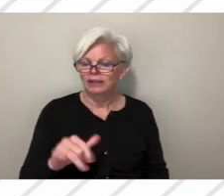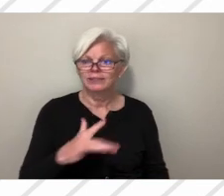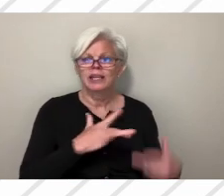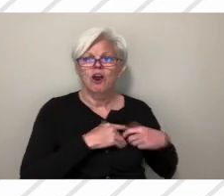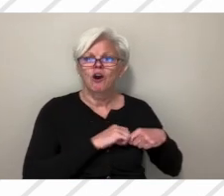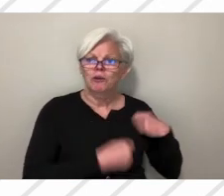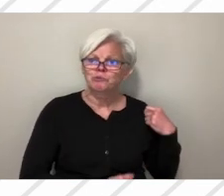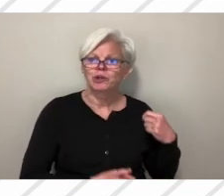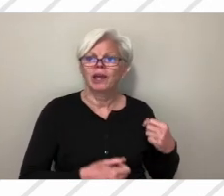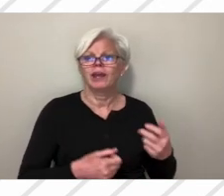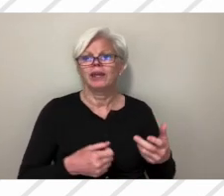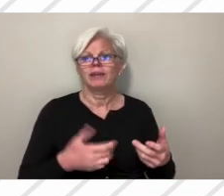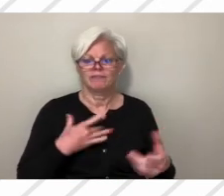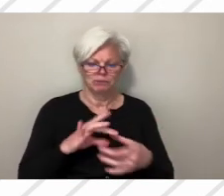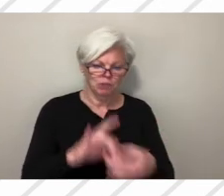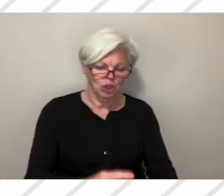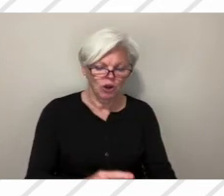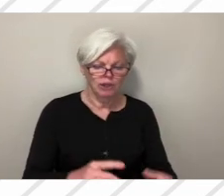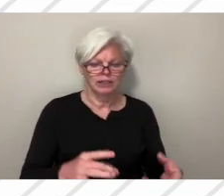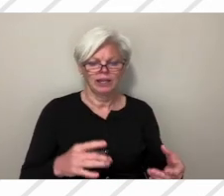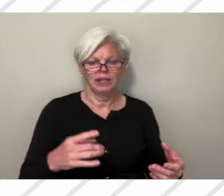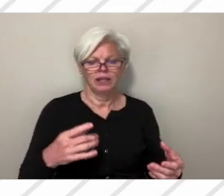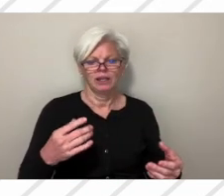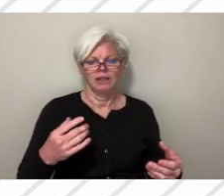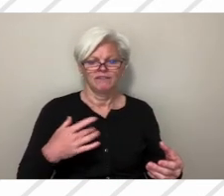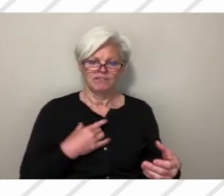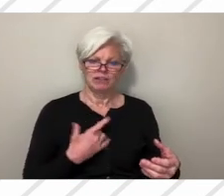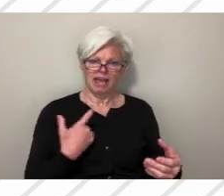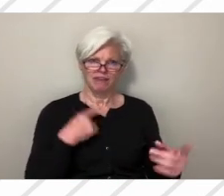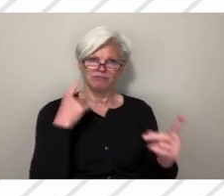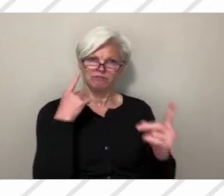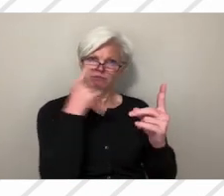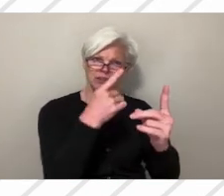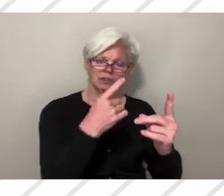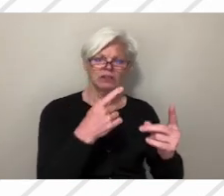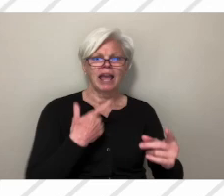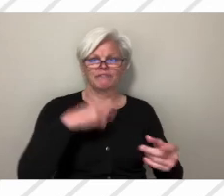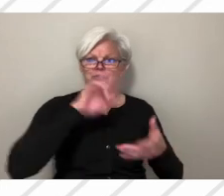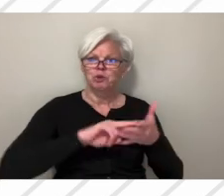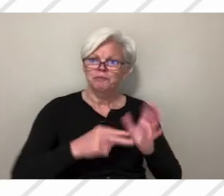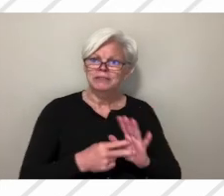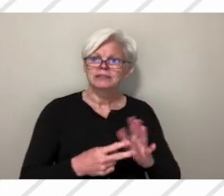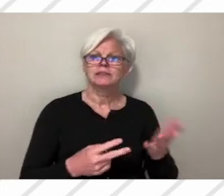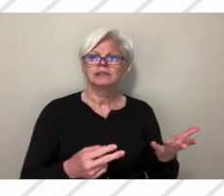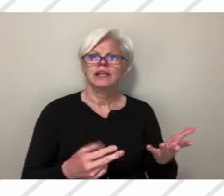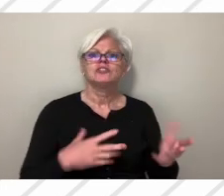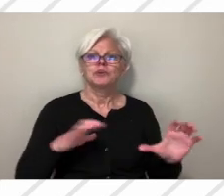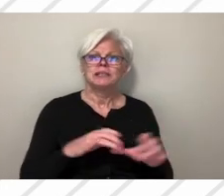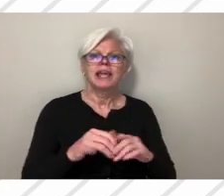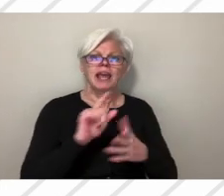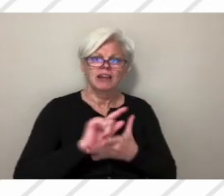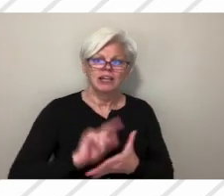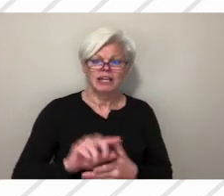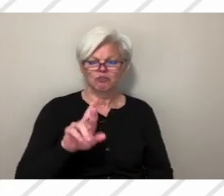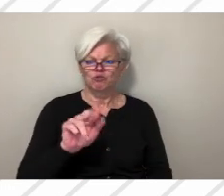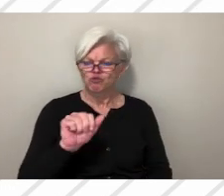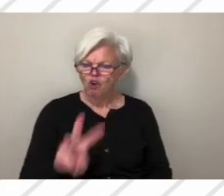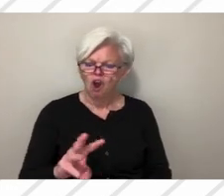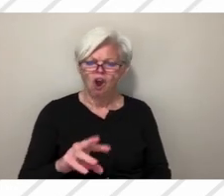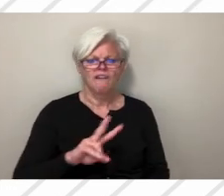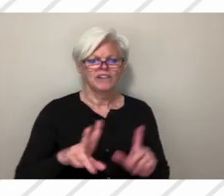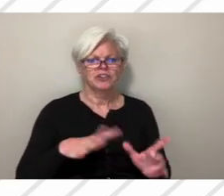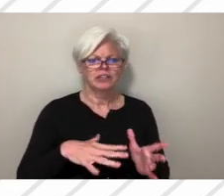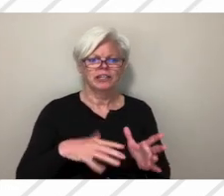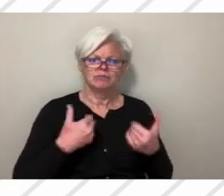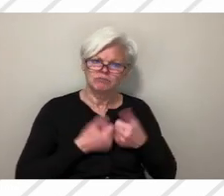purpose. And we did that every single week in a raw and in a vulnerable way. We cried on the podcast,